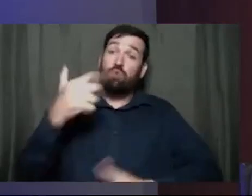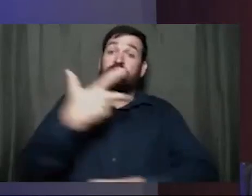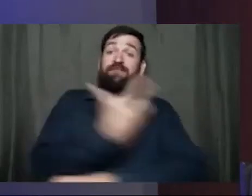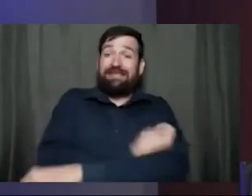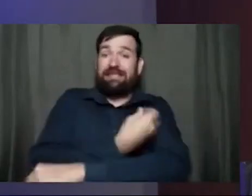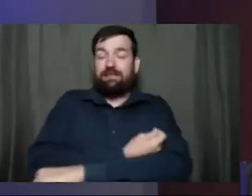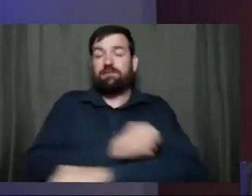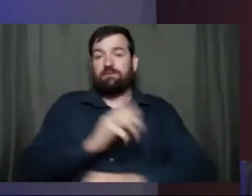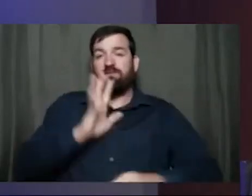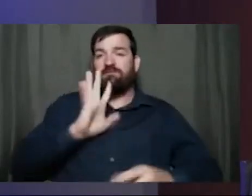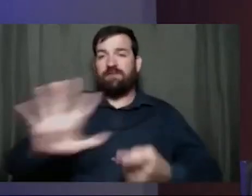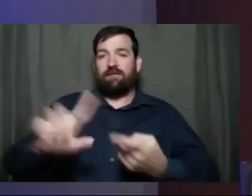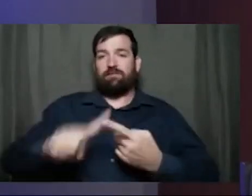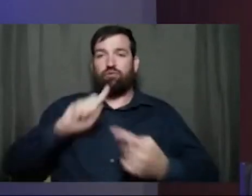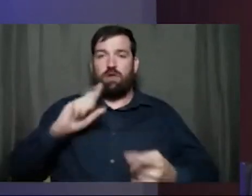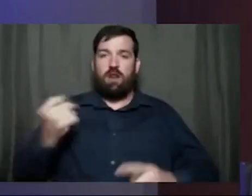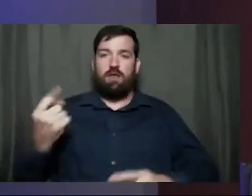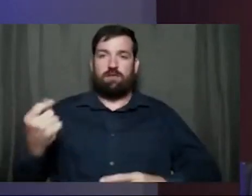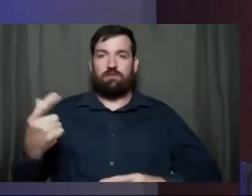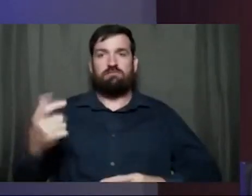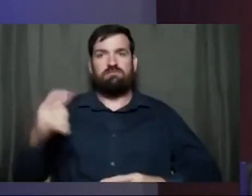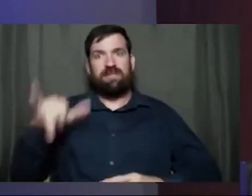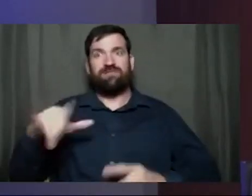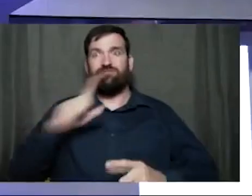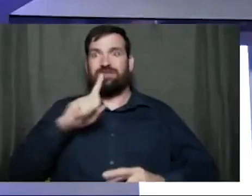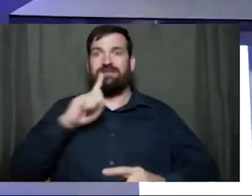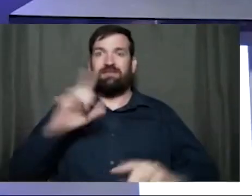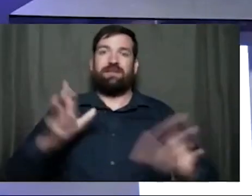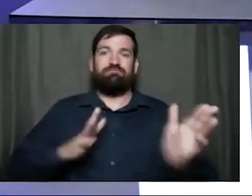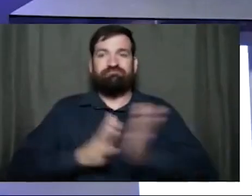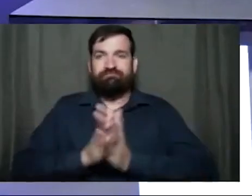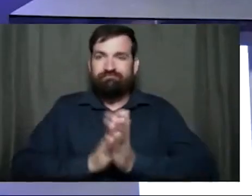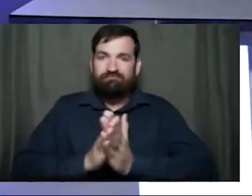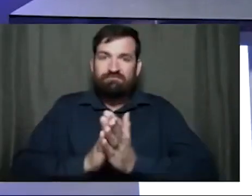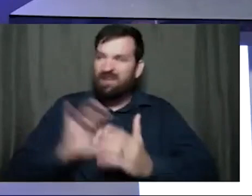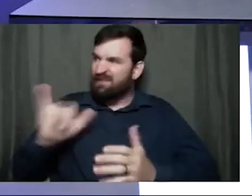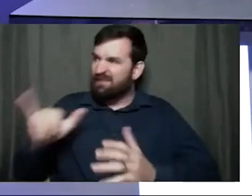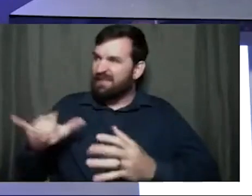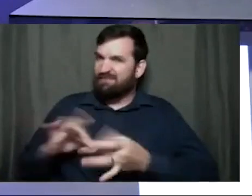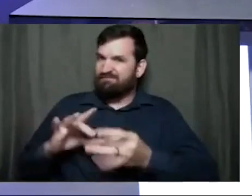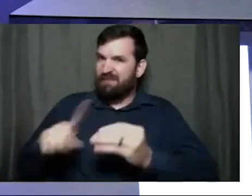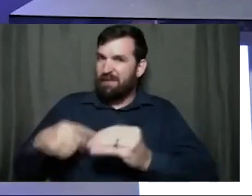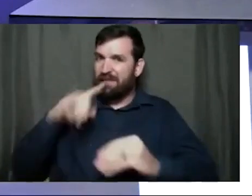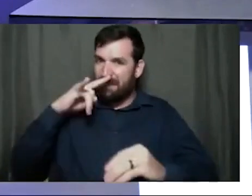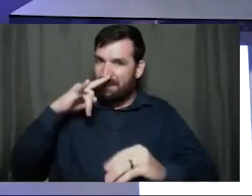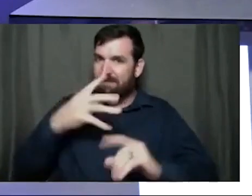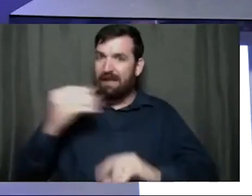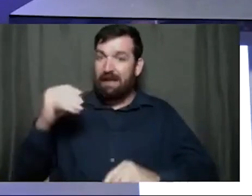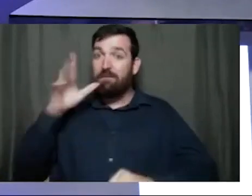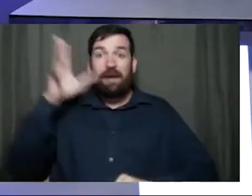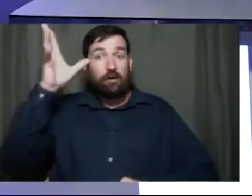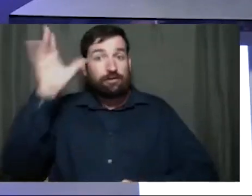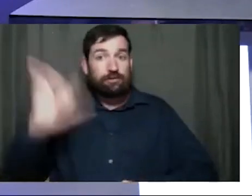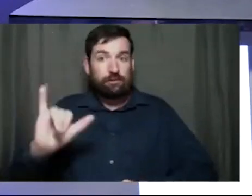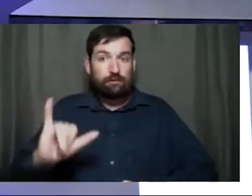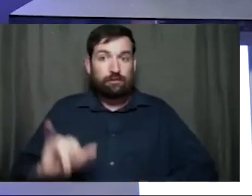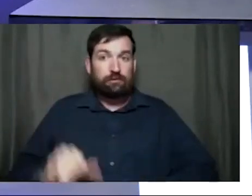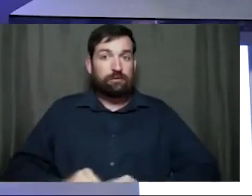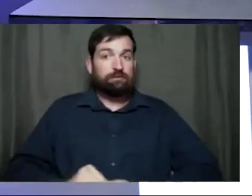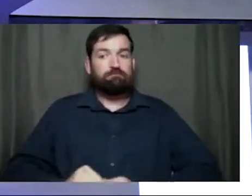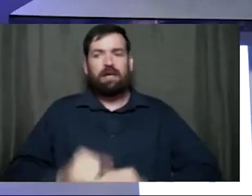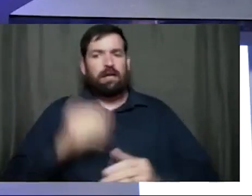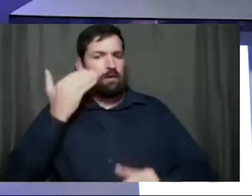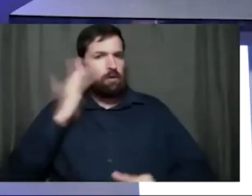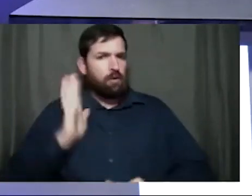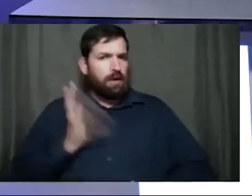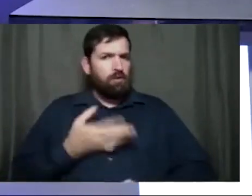way in terms of vaccinations. So that's really, really encouraging. That's good. That says a lot about the kids and about the parents. And I don't know our viewers, you remember